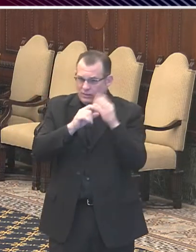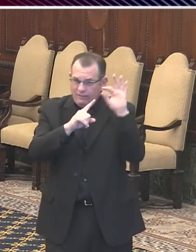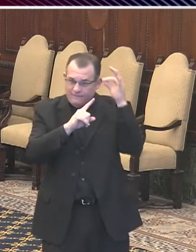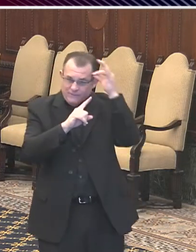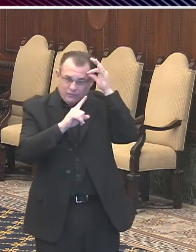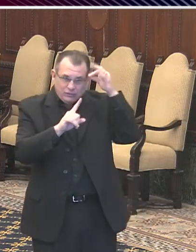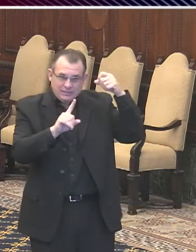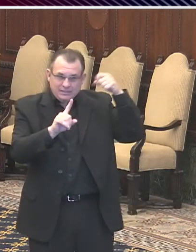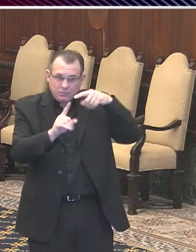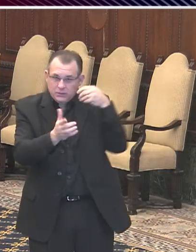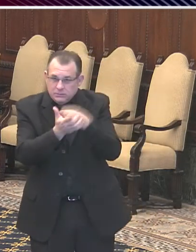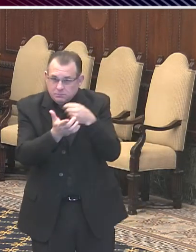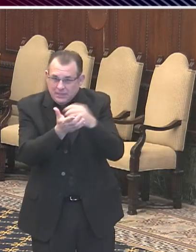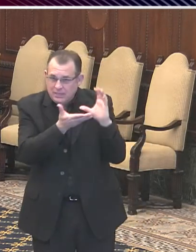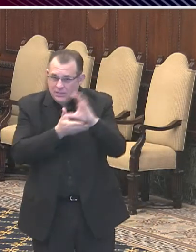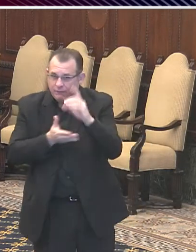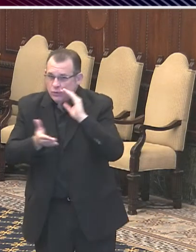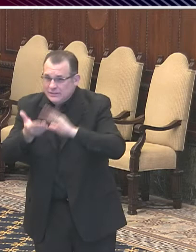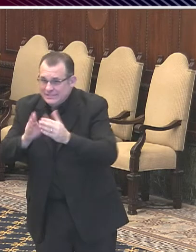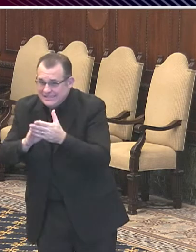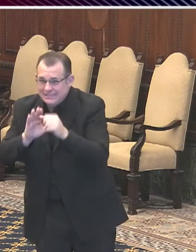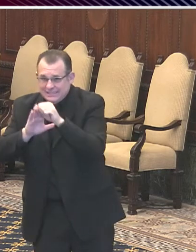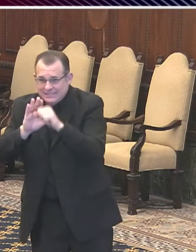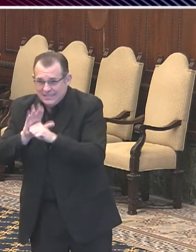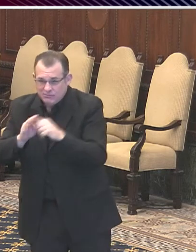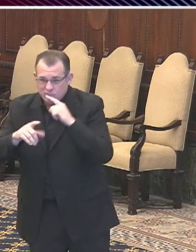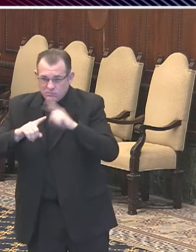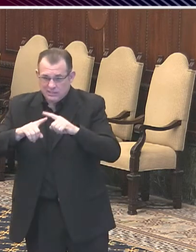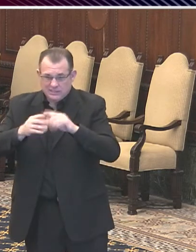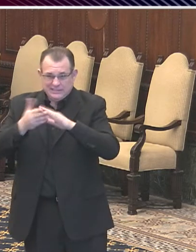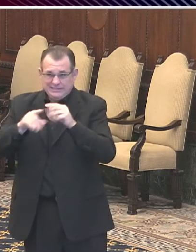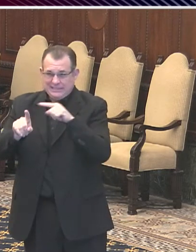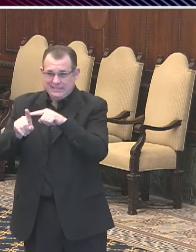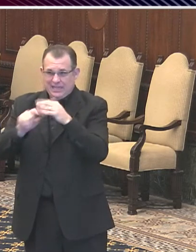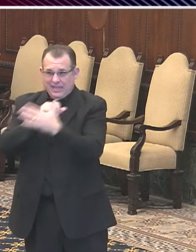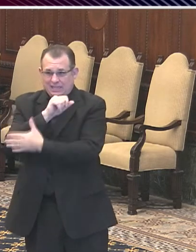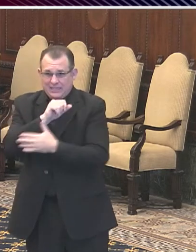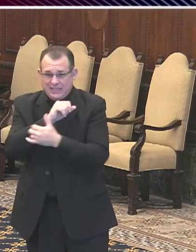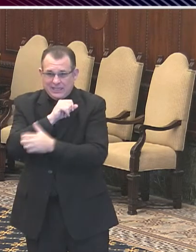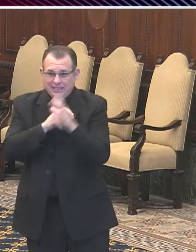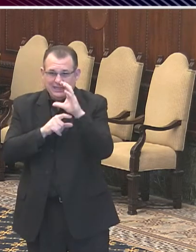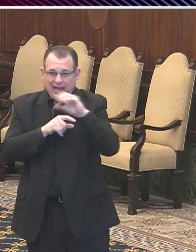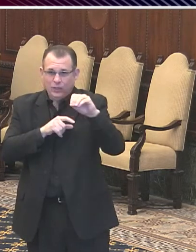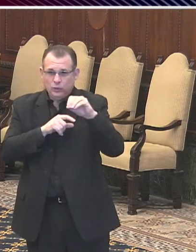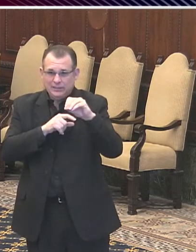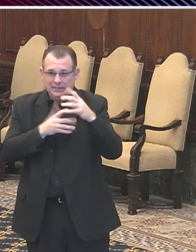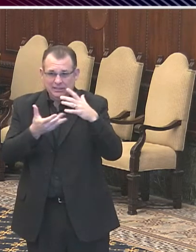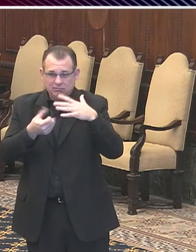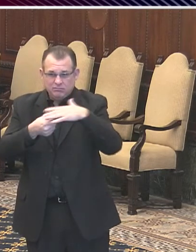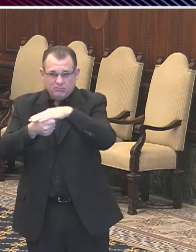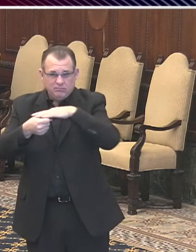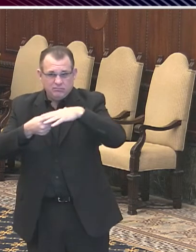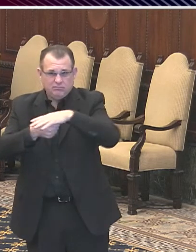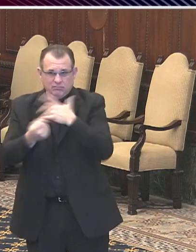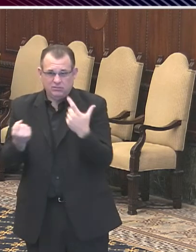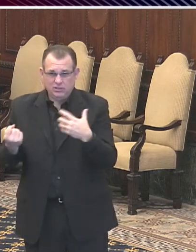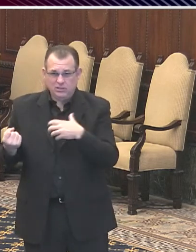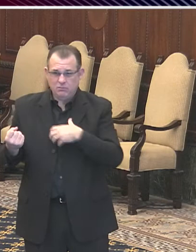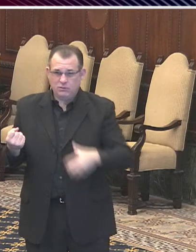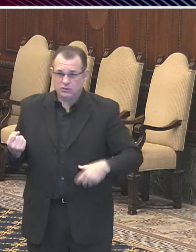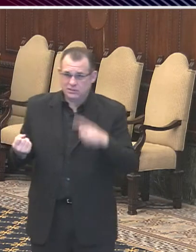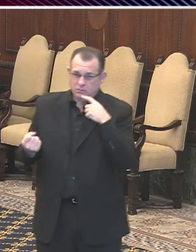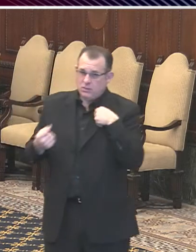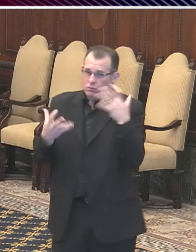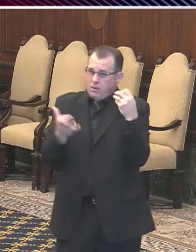cities and states, I guess, but in particular cities and counties kind of dig out from this thing. Well, we'd like to get reimbursed as much as